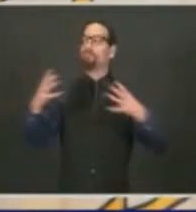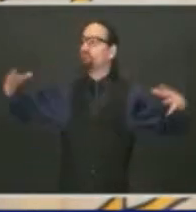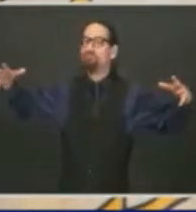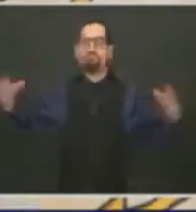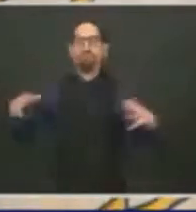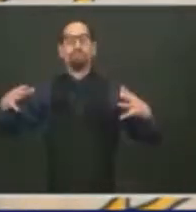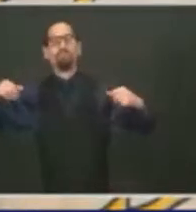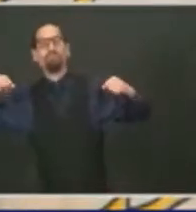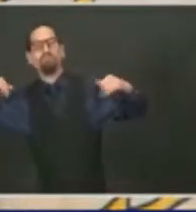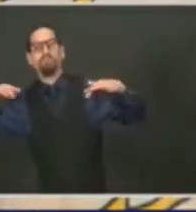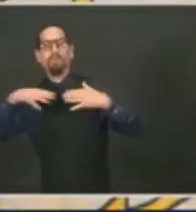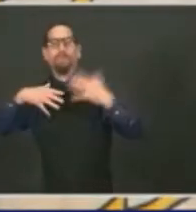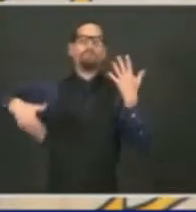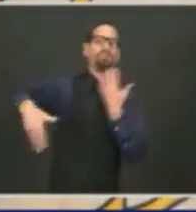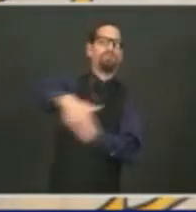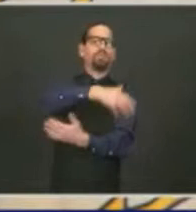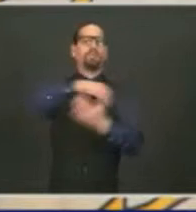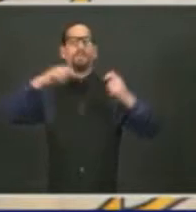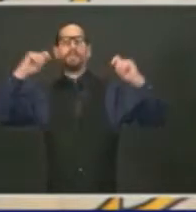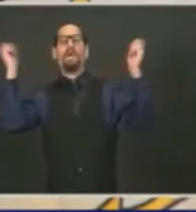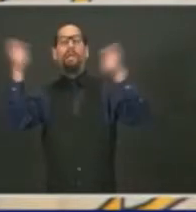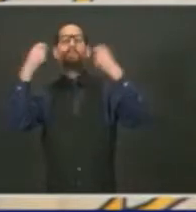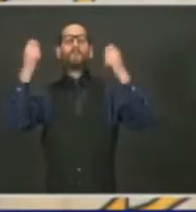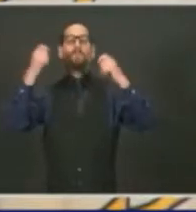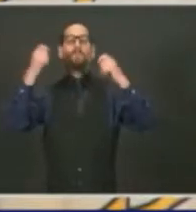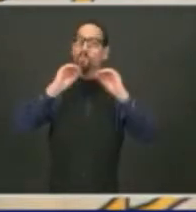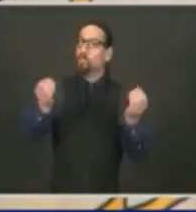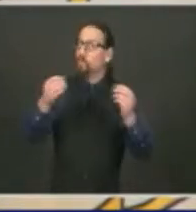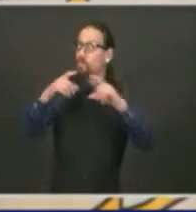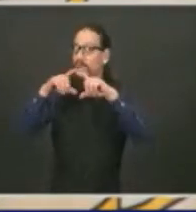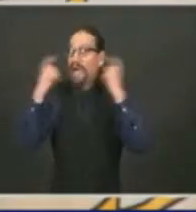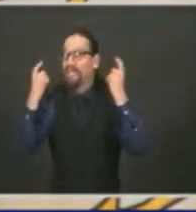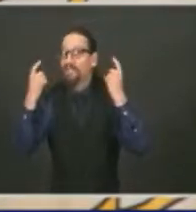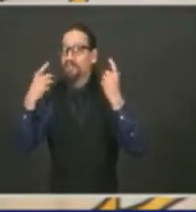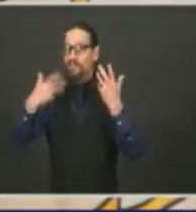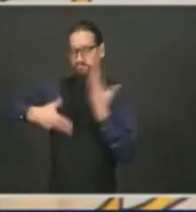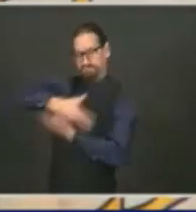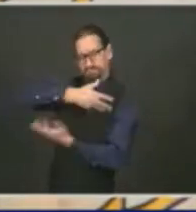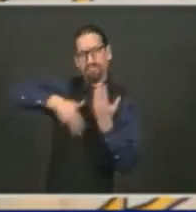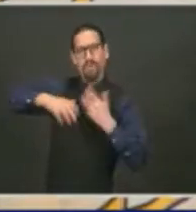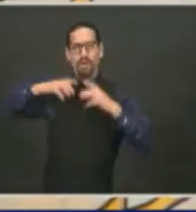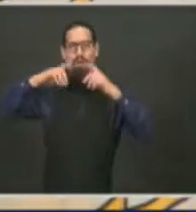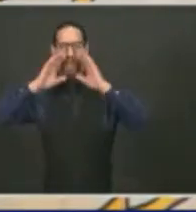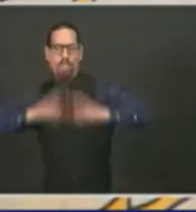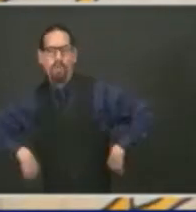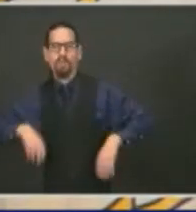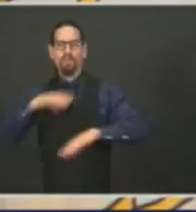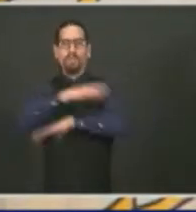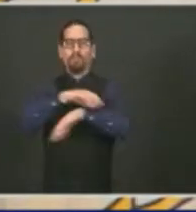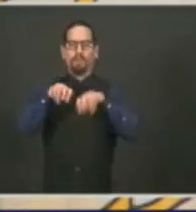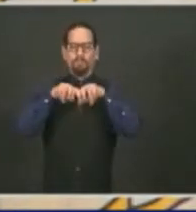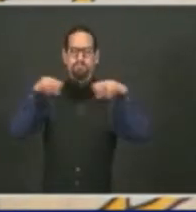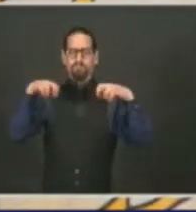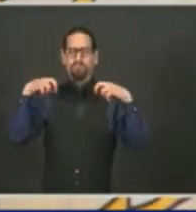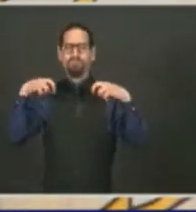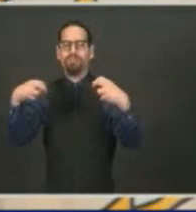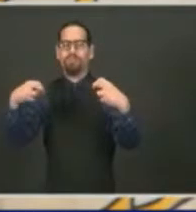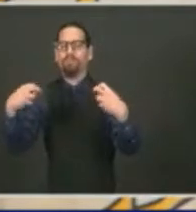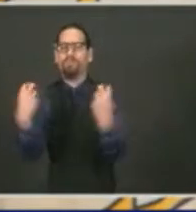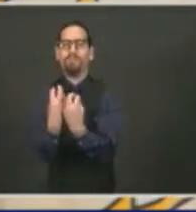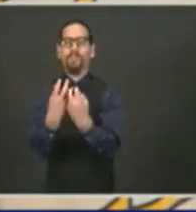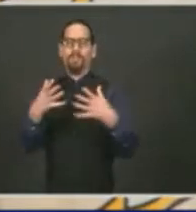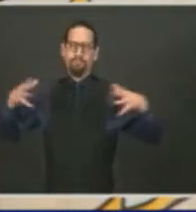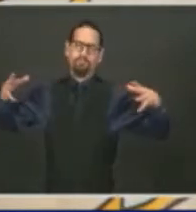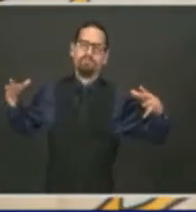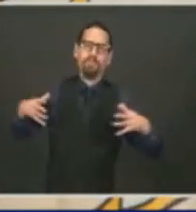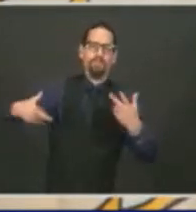without masks on, crowding around the Christmas table without masks on, big family gatherings, if we